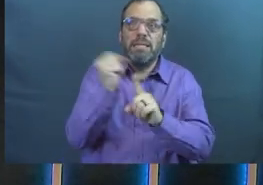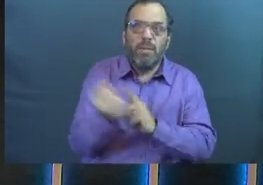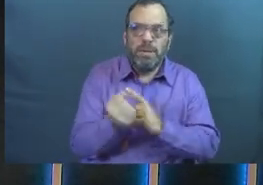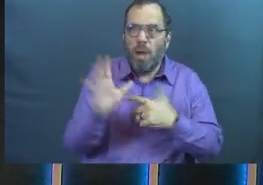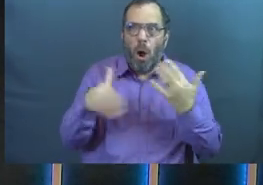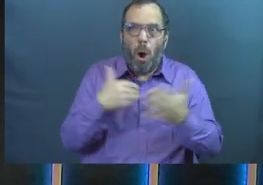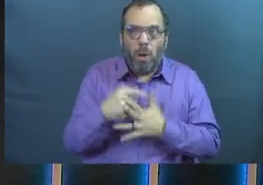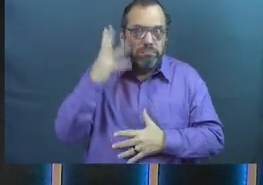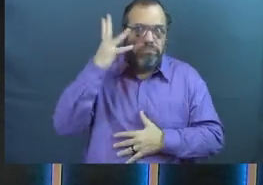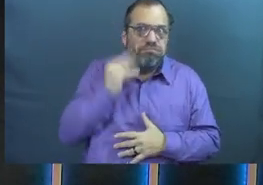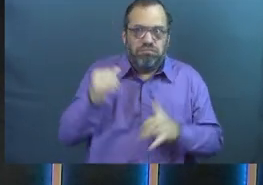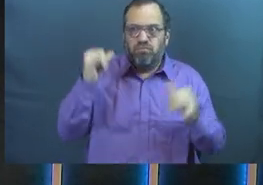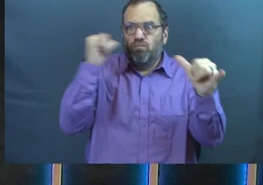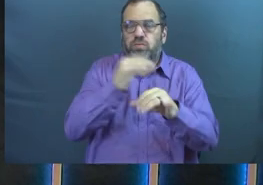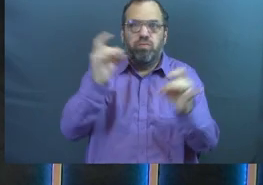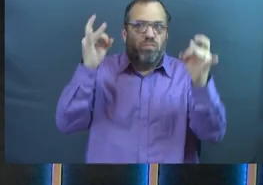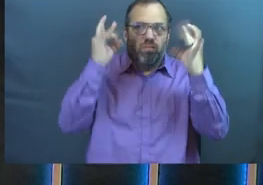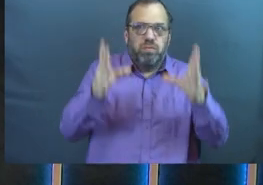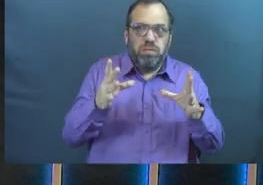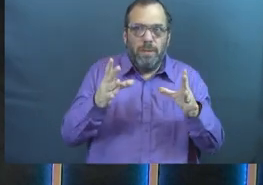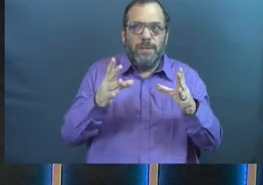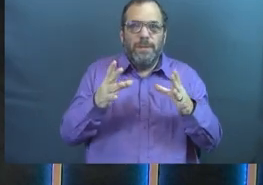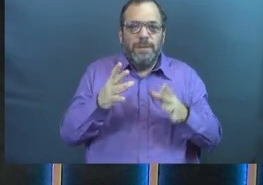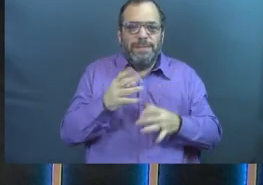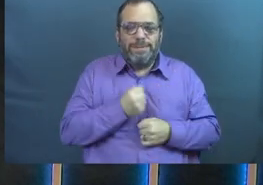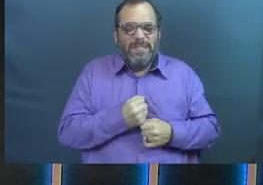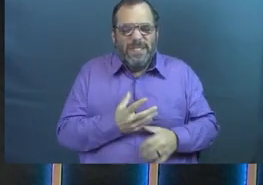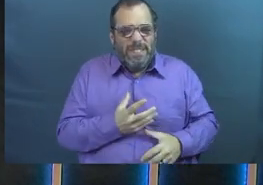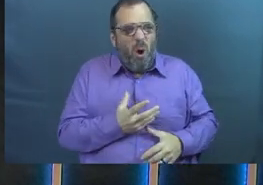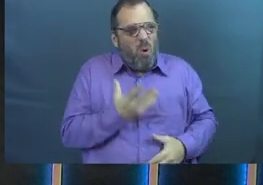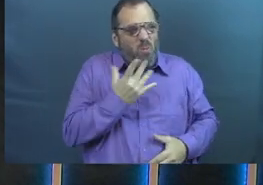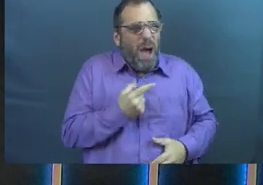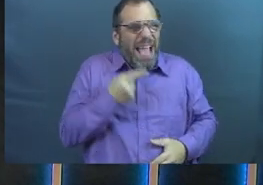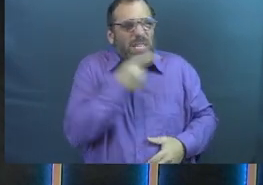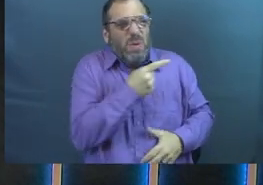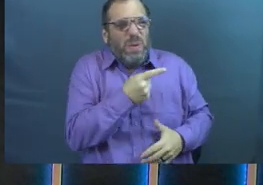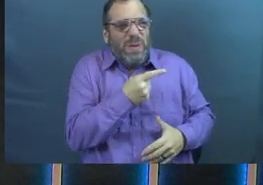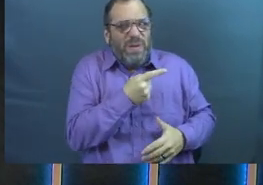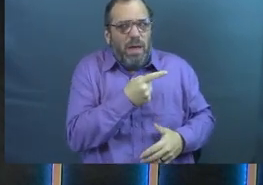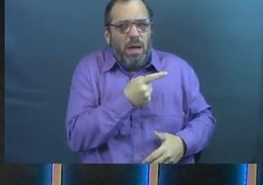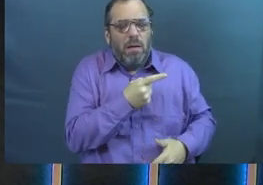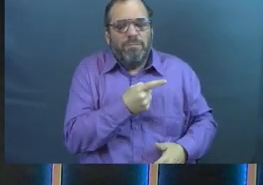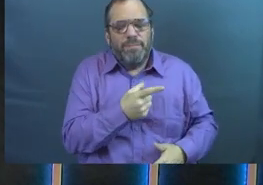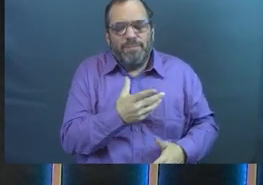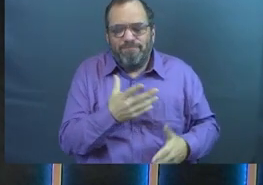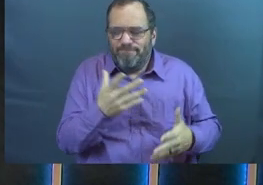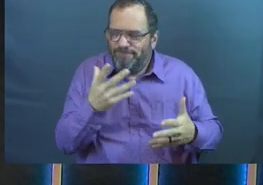and you've gone through these crises and stuff squeaks out. And what do you do then?